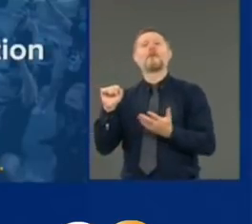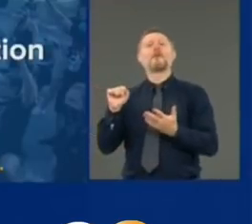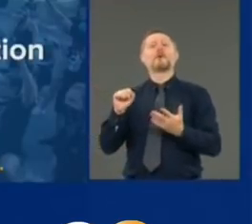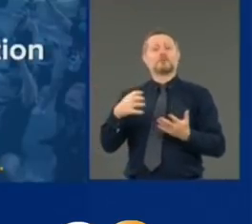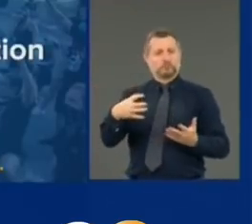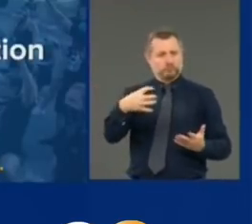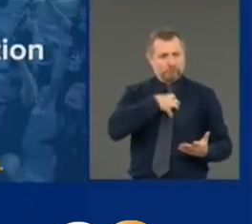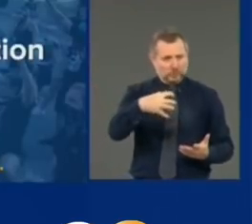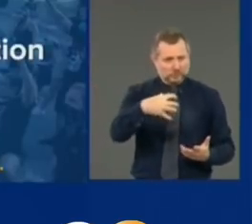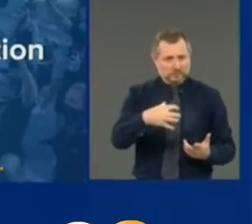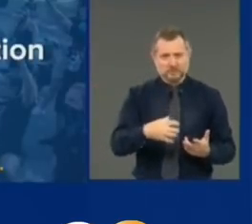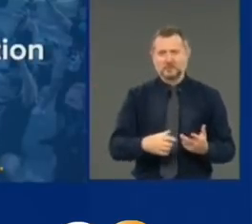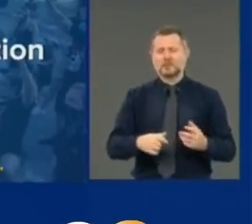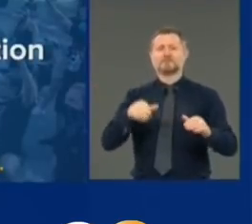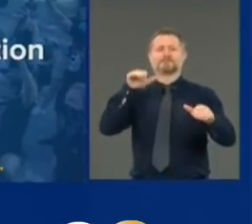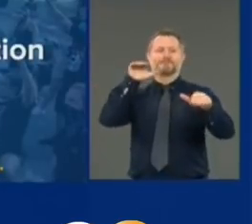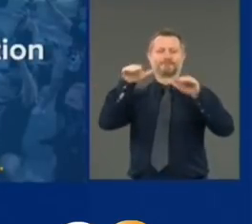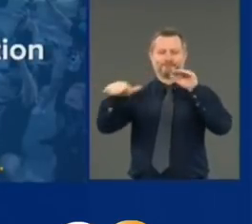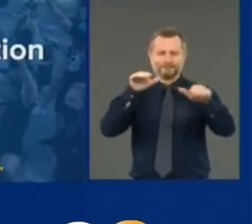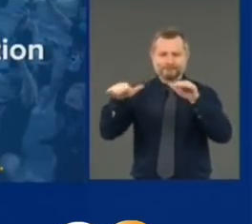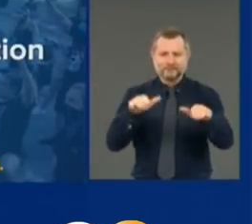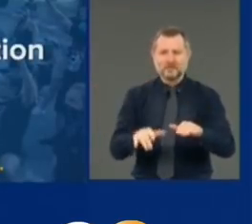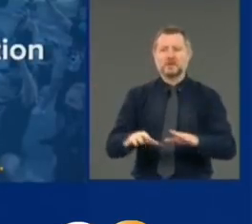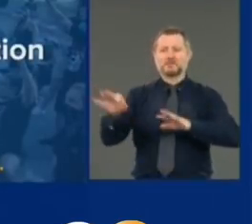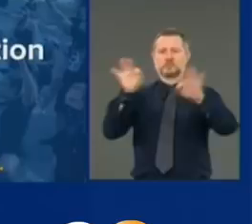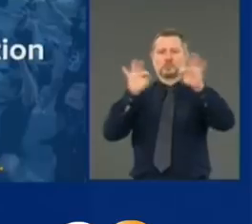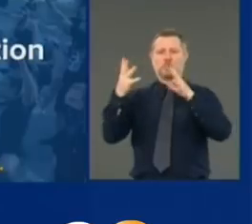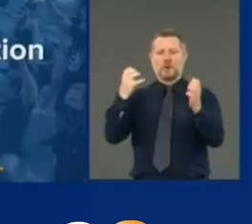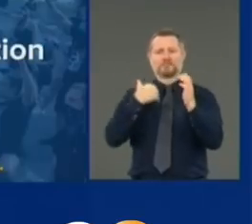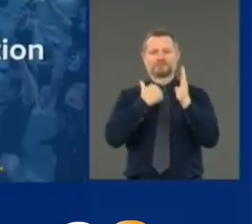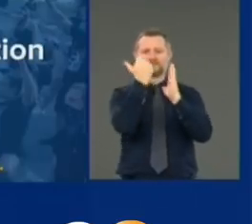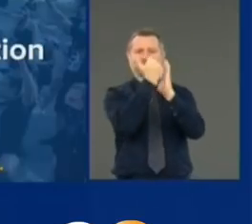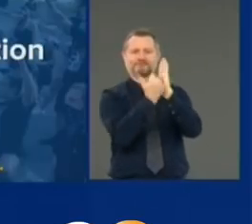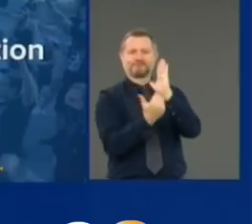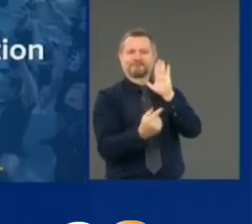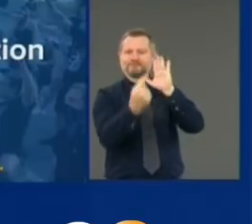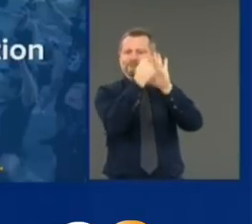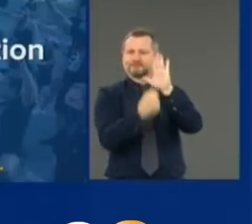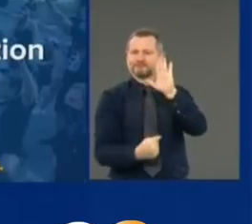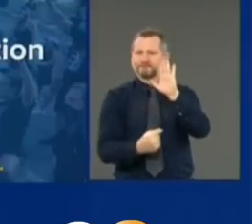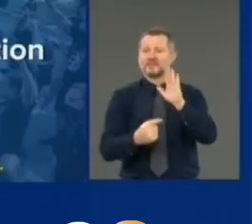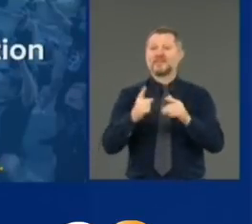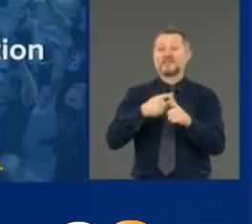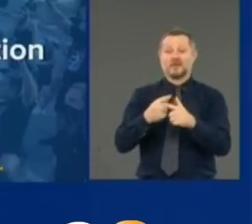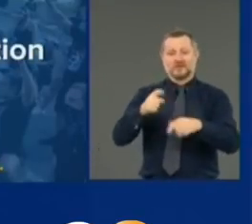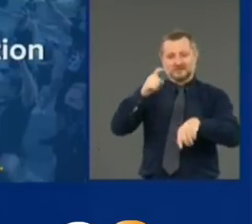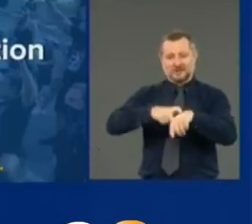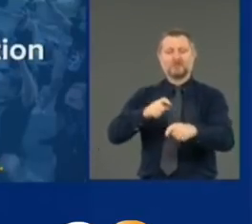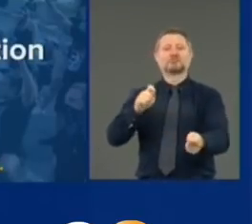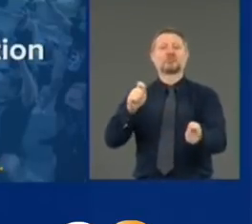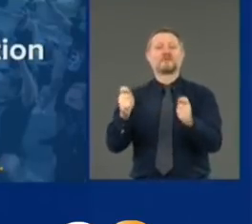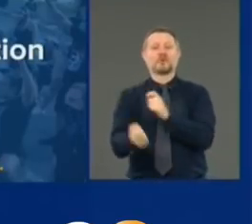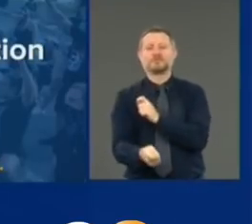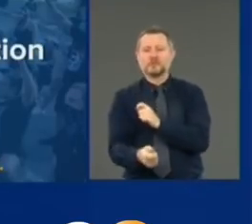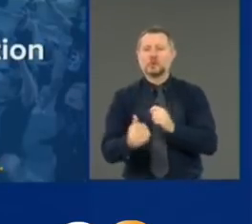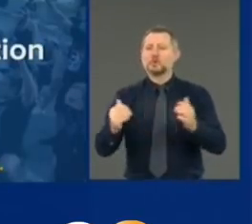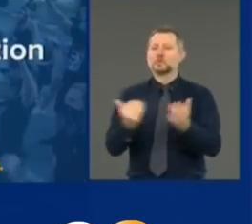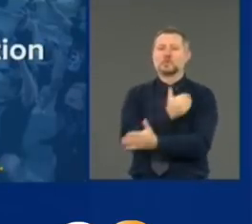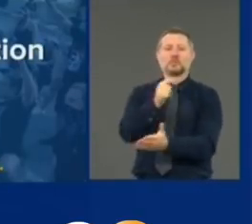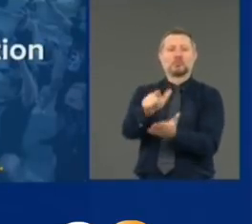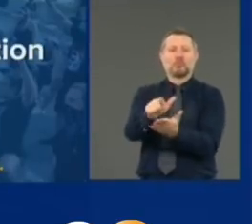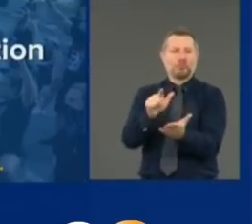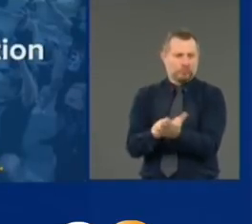protest, make your case, then make change, legislation,